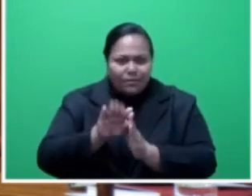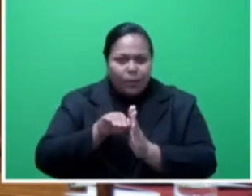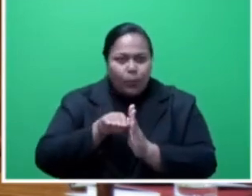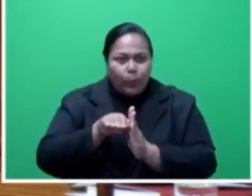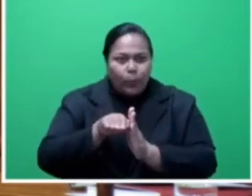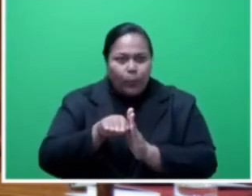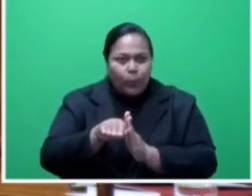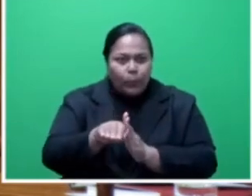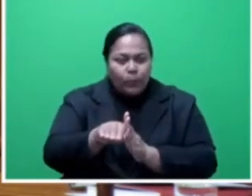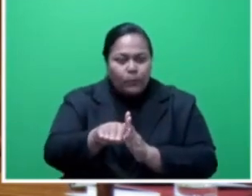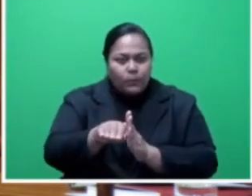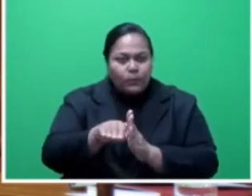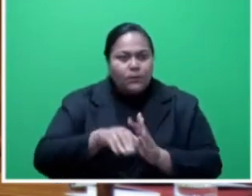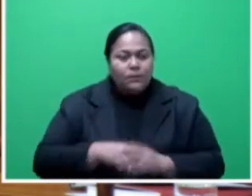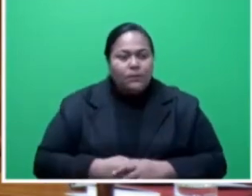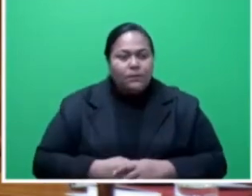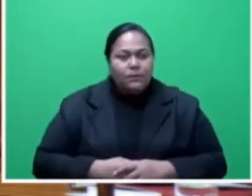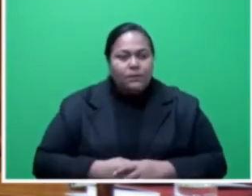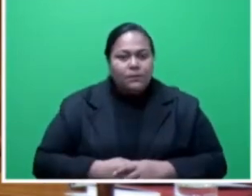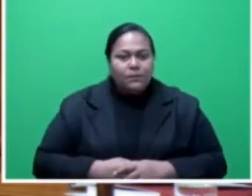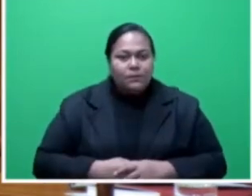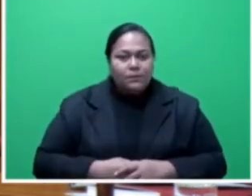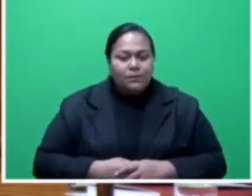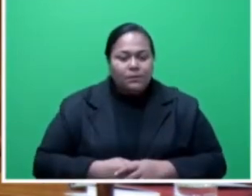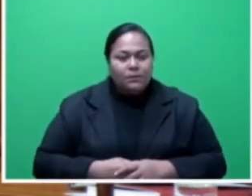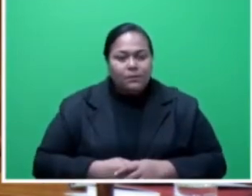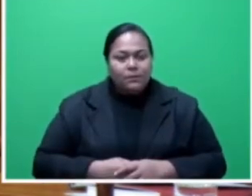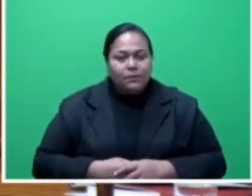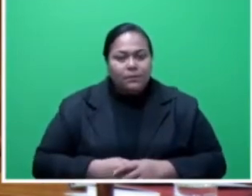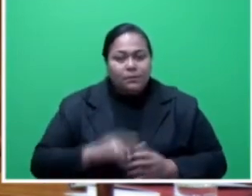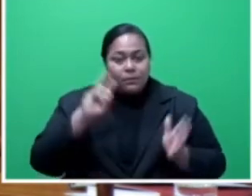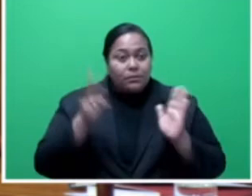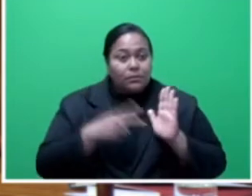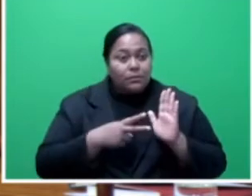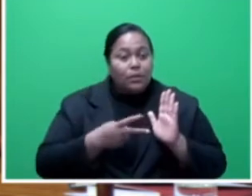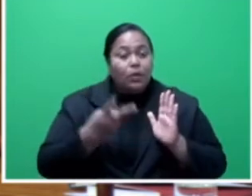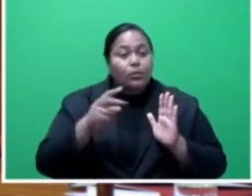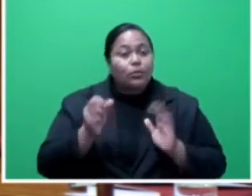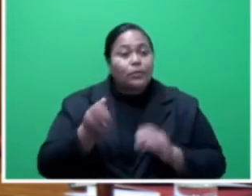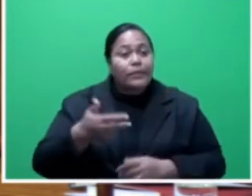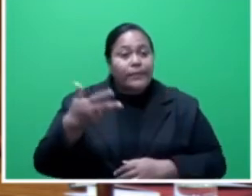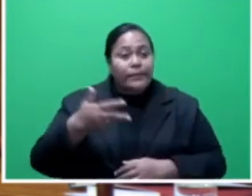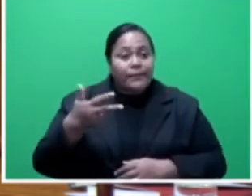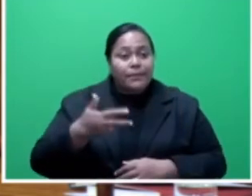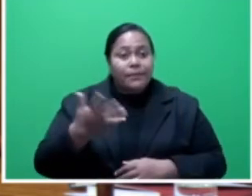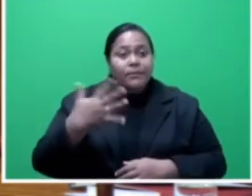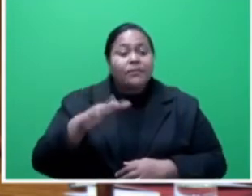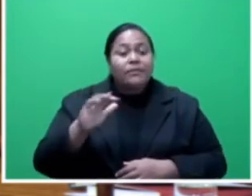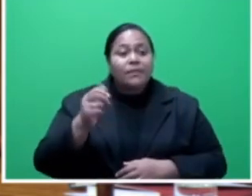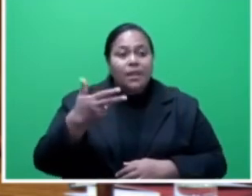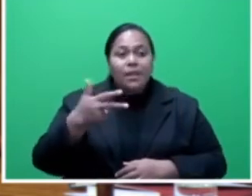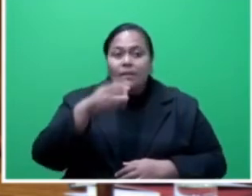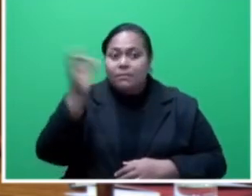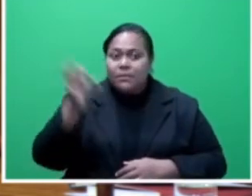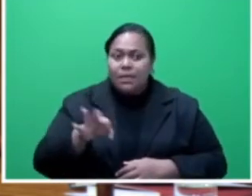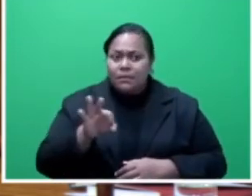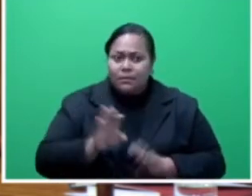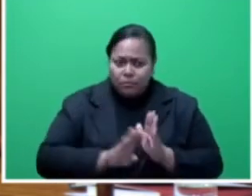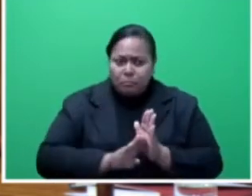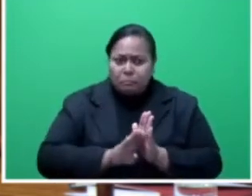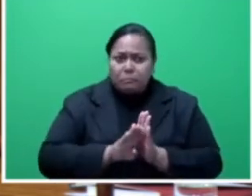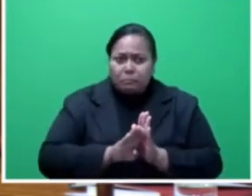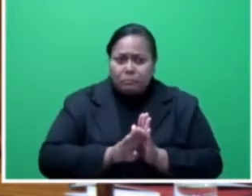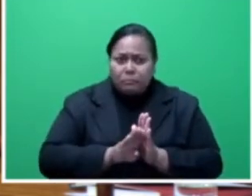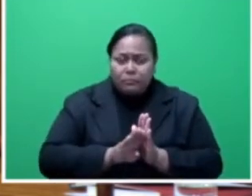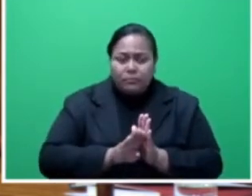it in 2018. It's 58%, although it has increased, slight